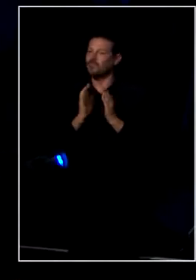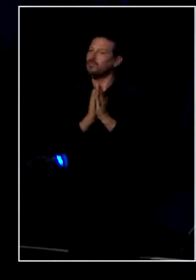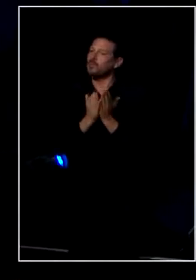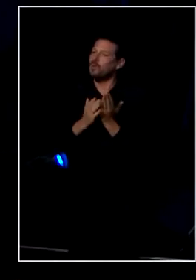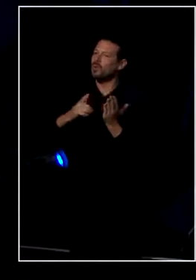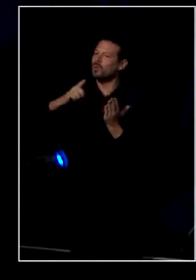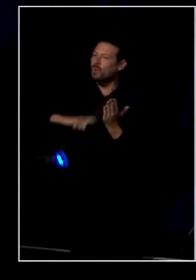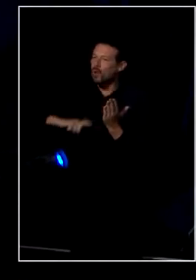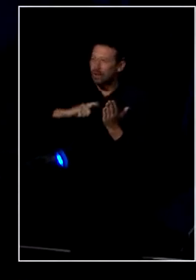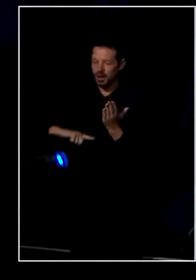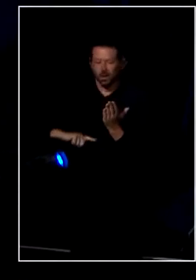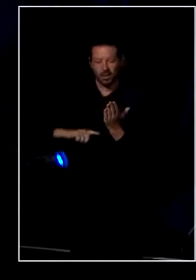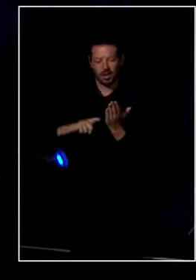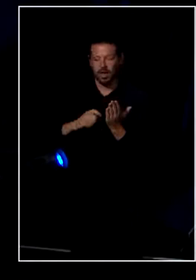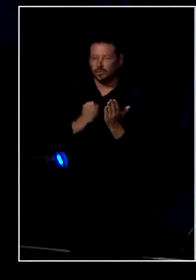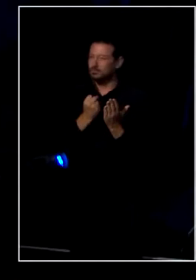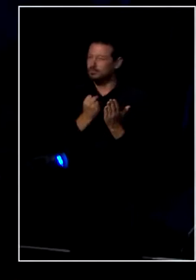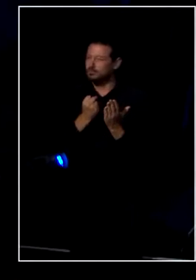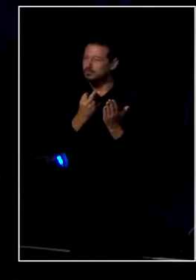that there were